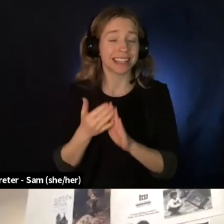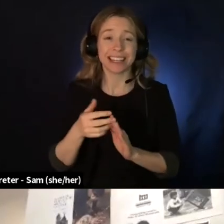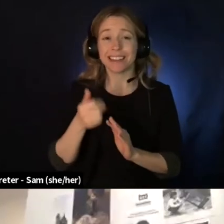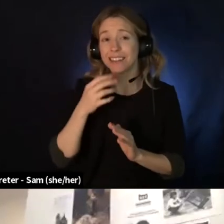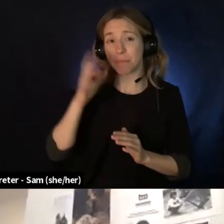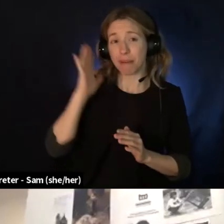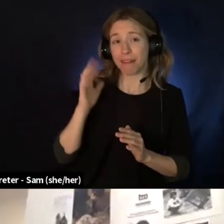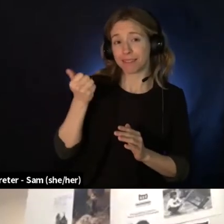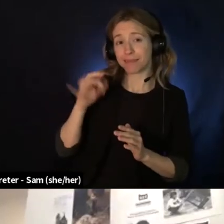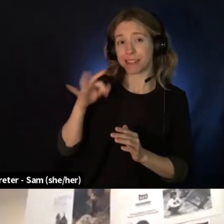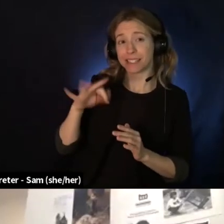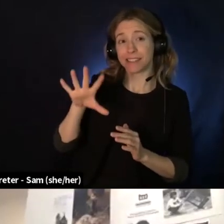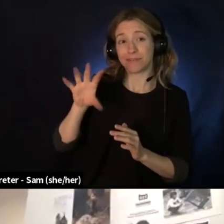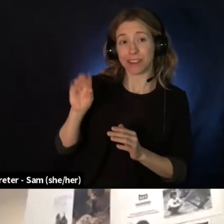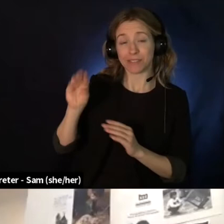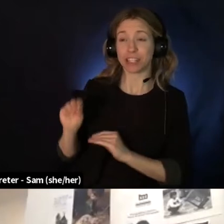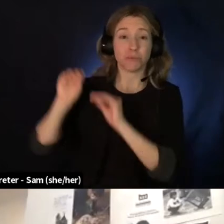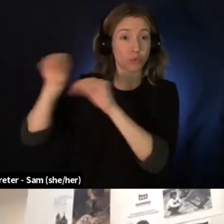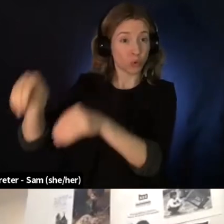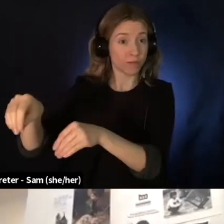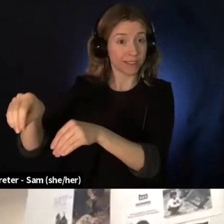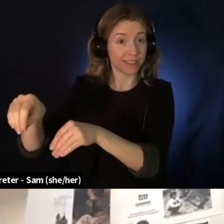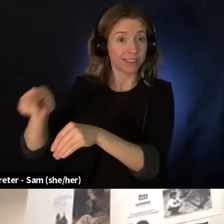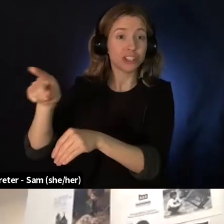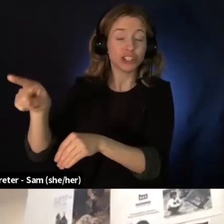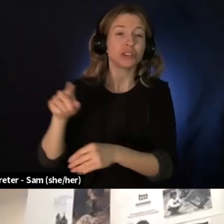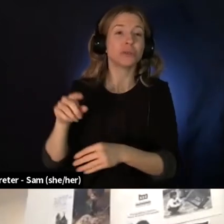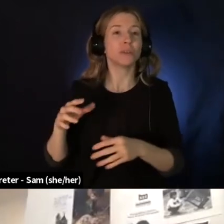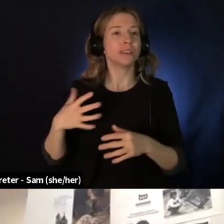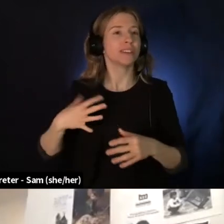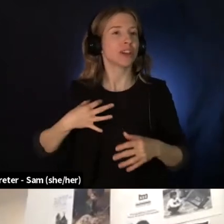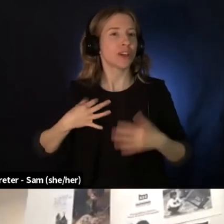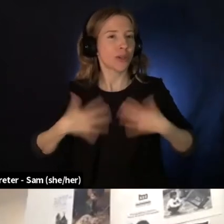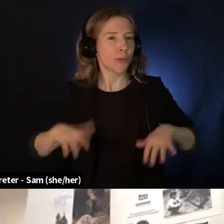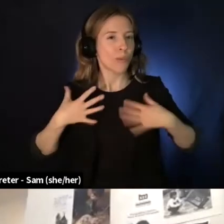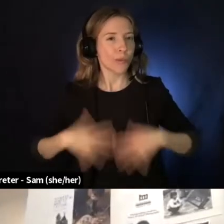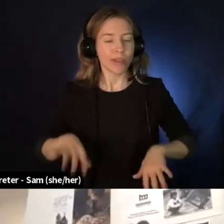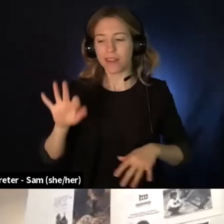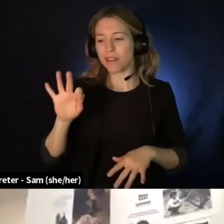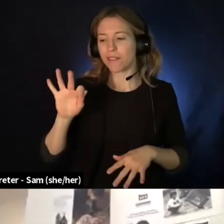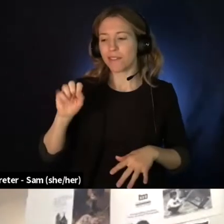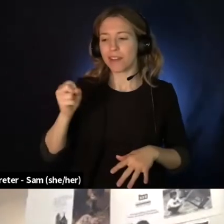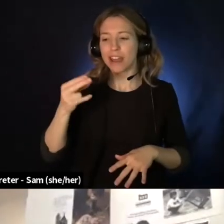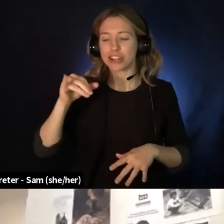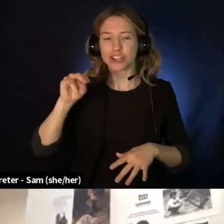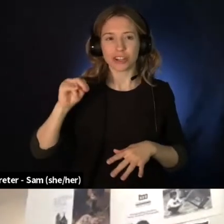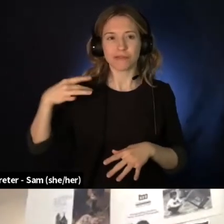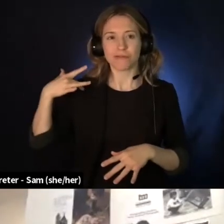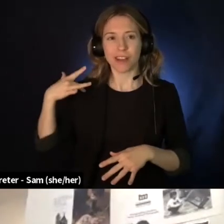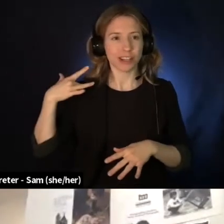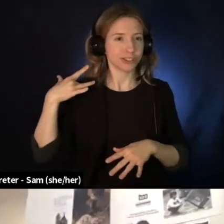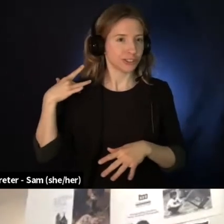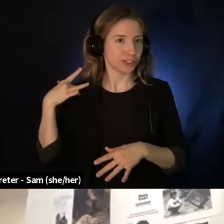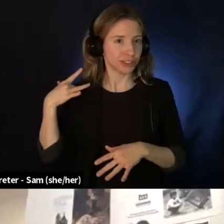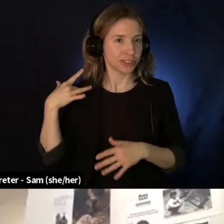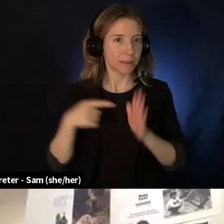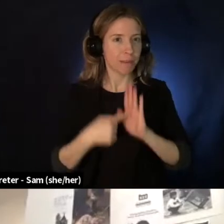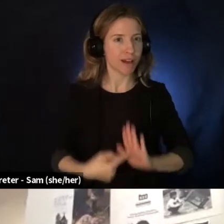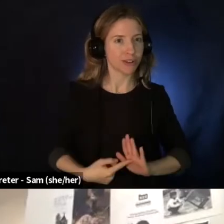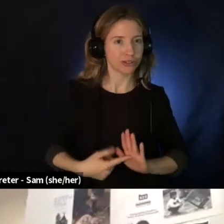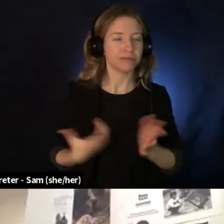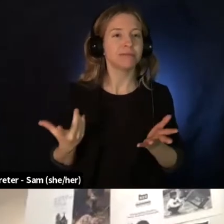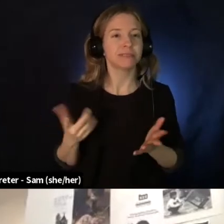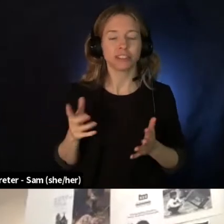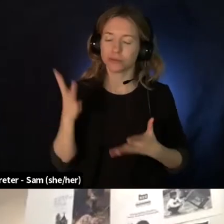model because she was absolutely gorgeous. I mean, beautiful beyond compare. And she functioned as